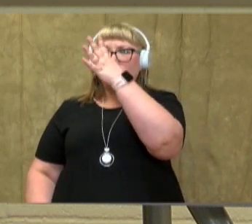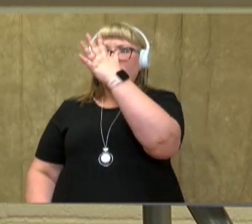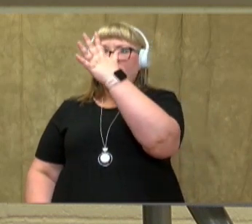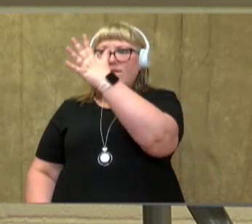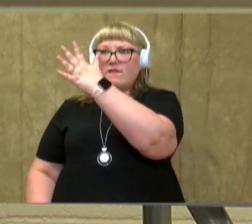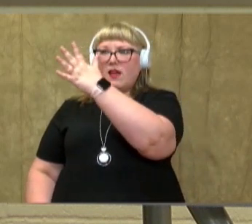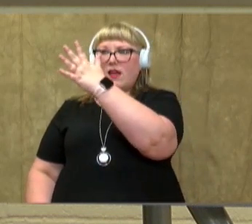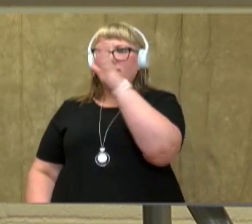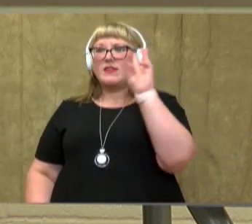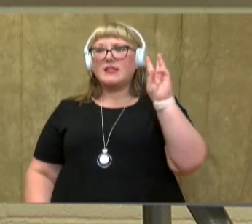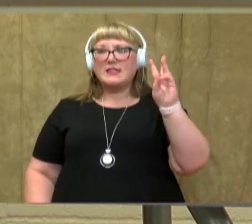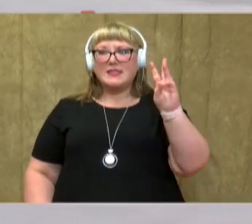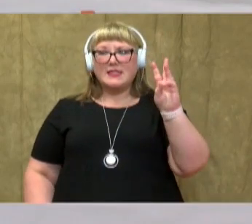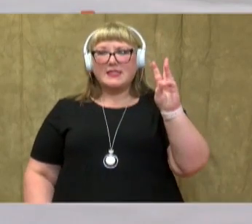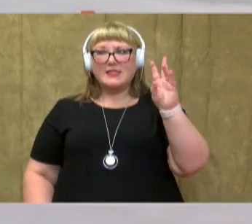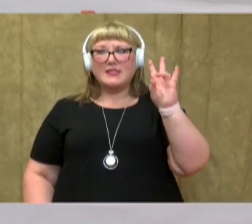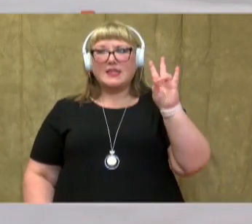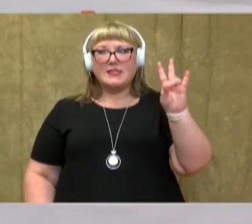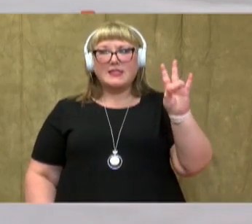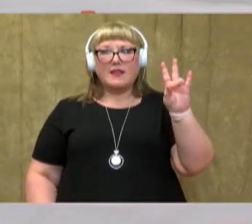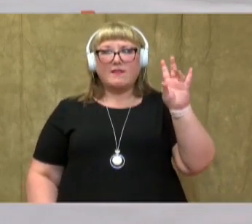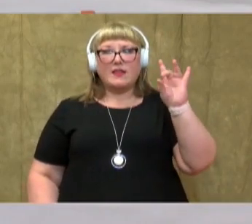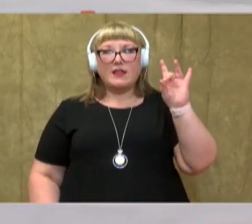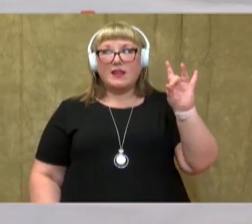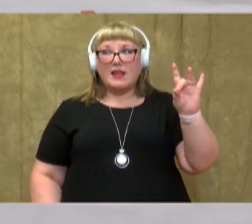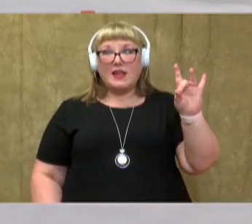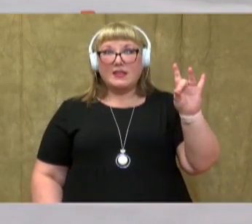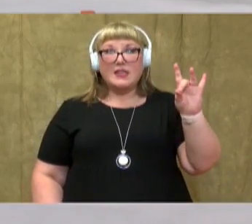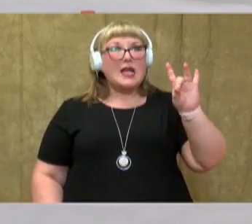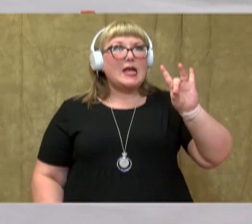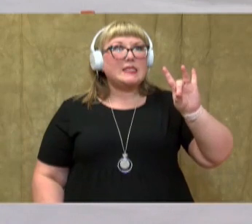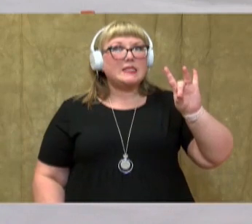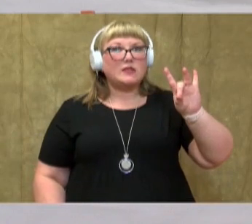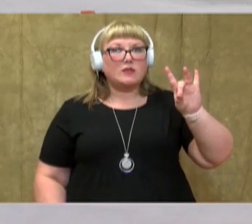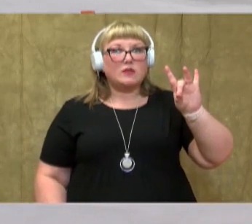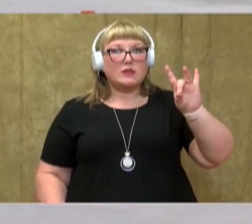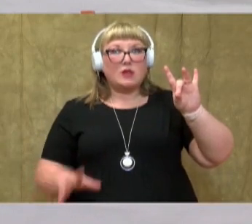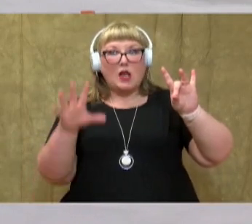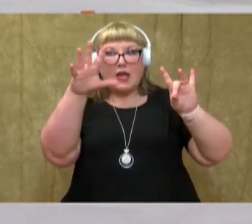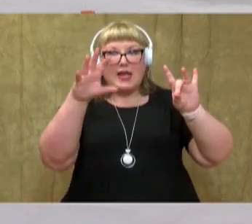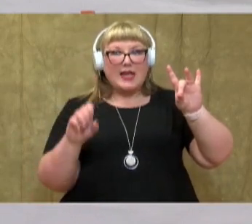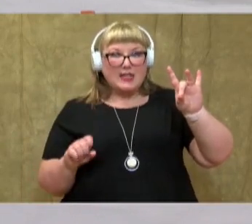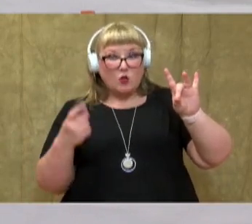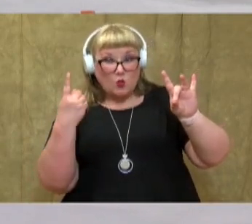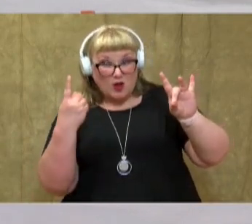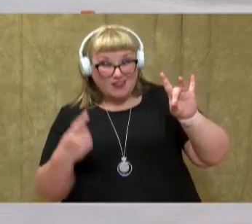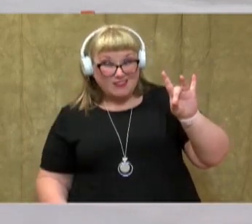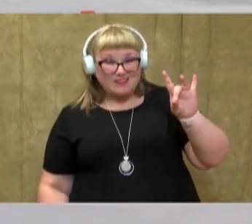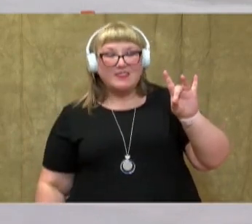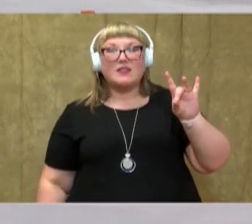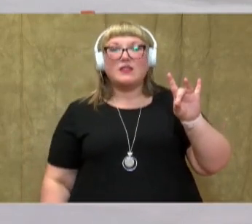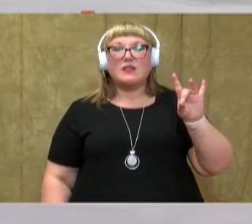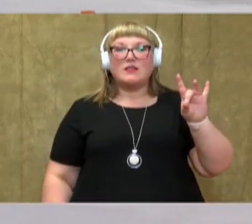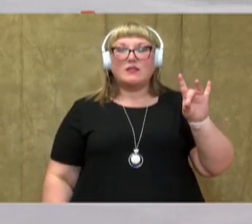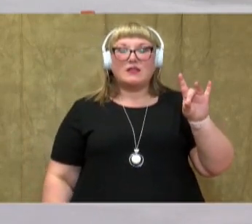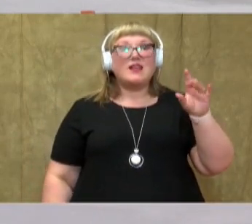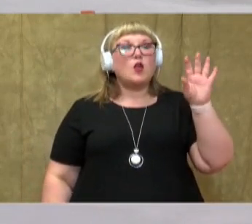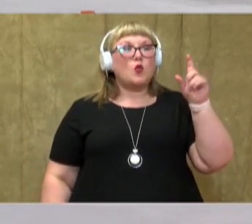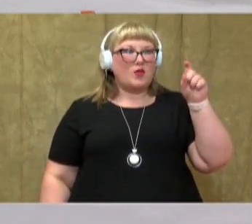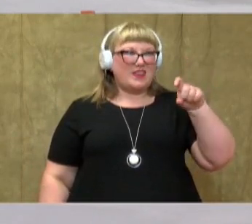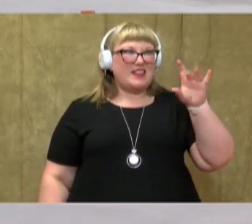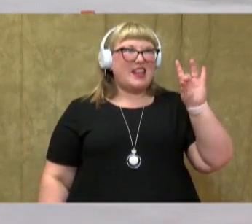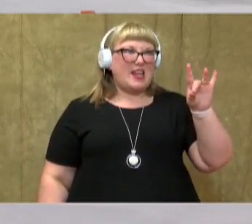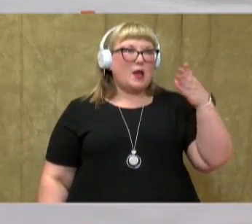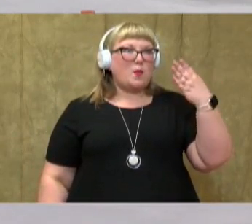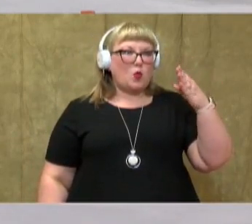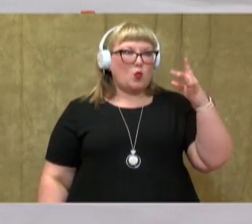four, five, six, seven, 8. So we're gonna take this one away. We only need 8 blue dots in